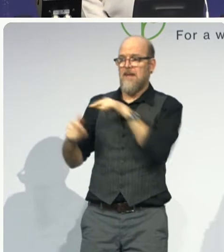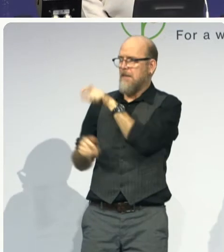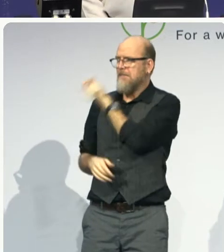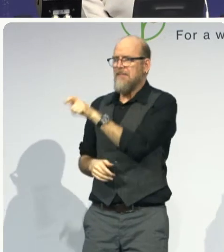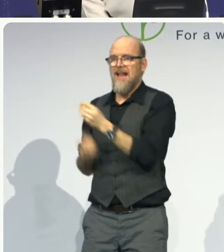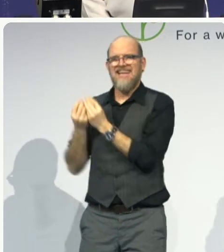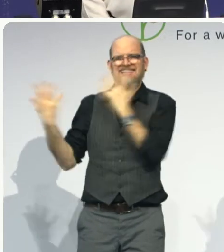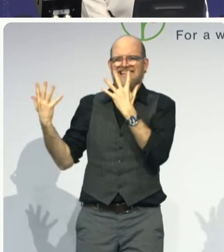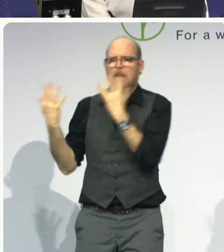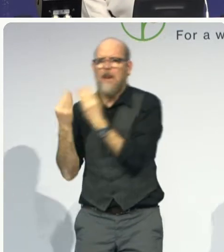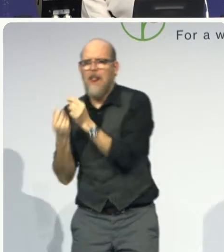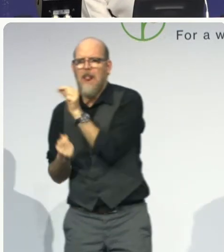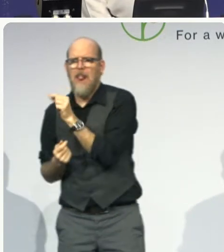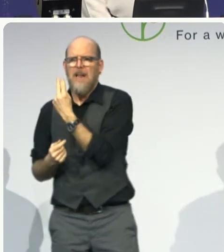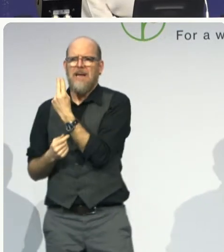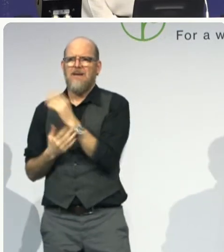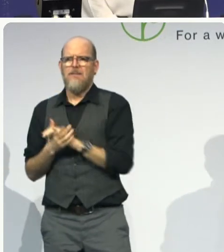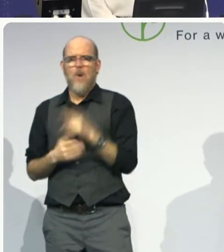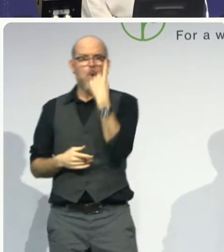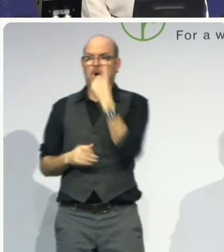supporting all 40 schools in Santiago Atitlan.